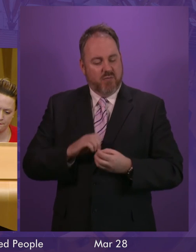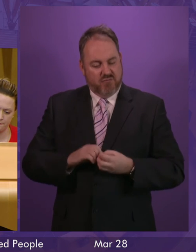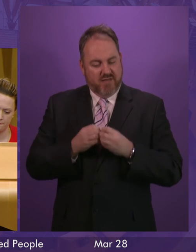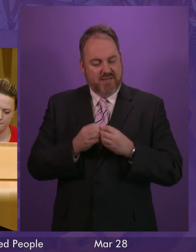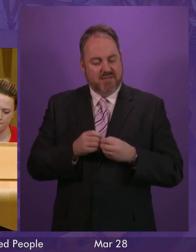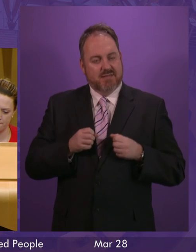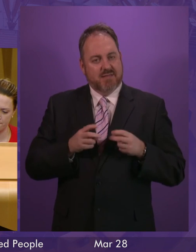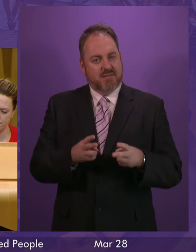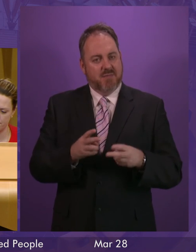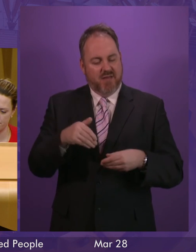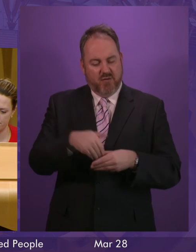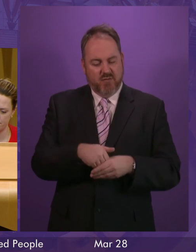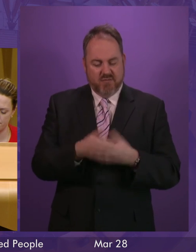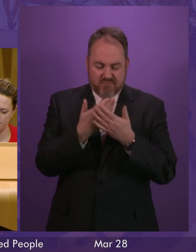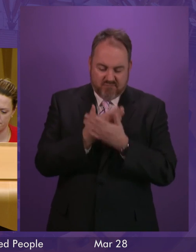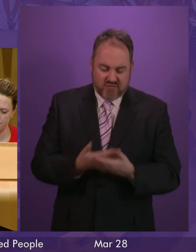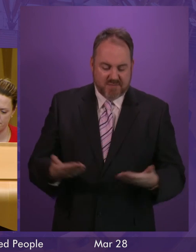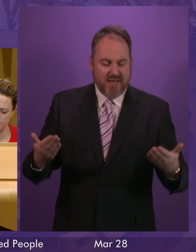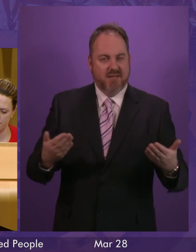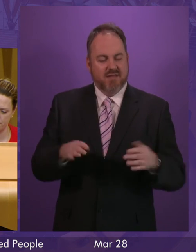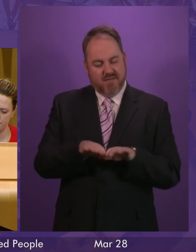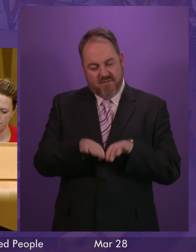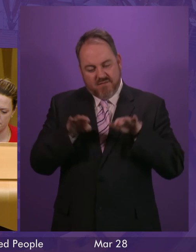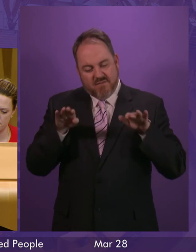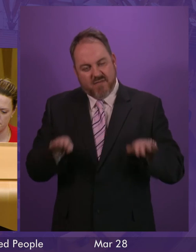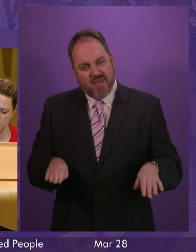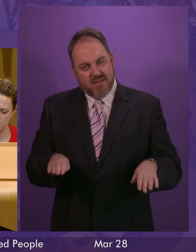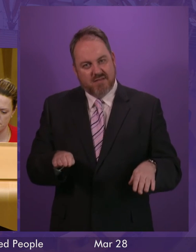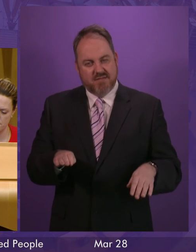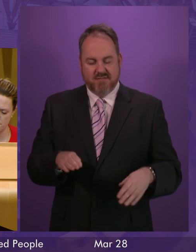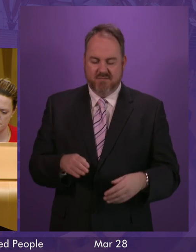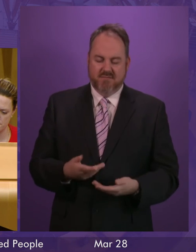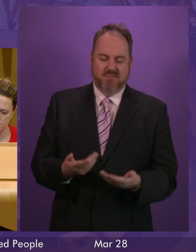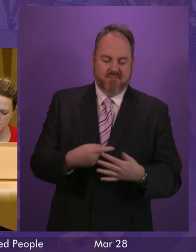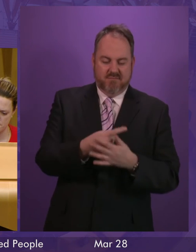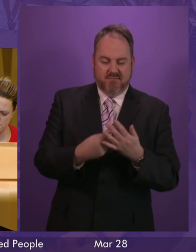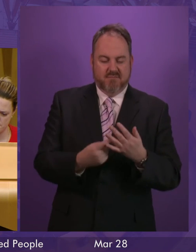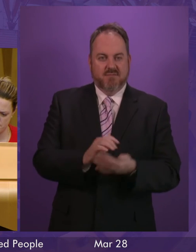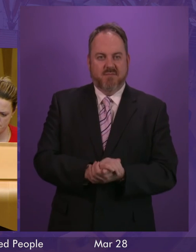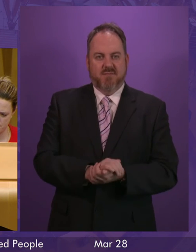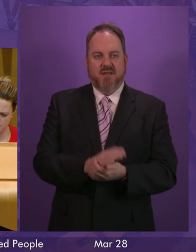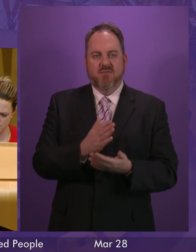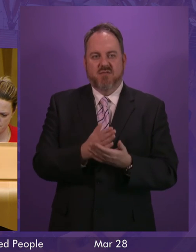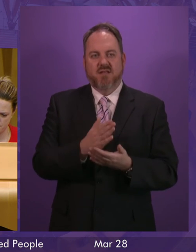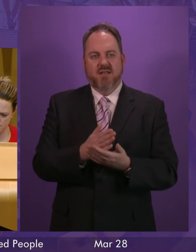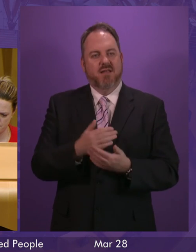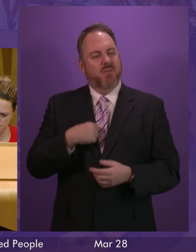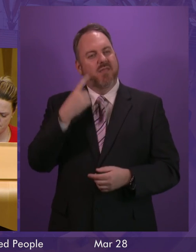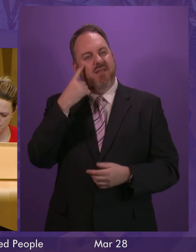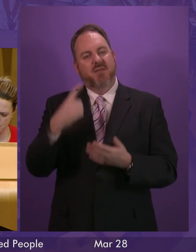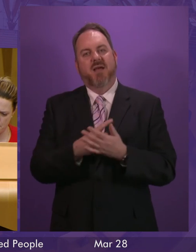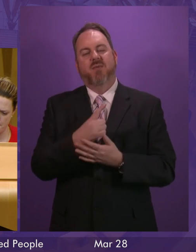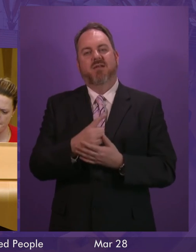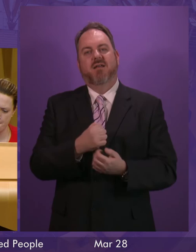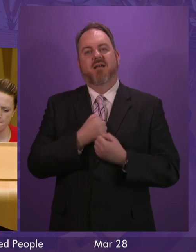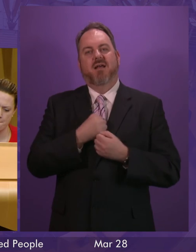dignity, fairness, respect at its heart. President and Officer, these actions, our delivery plan, and the breath of work being done by our ministers, by